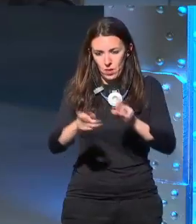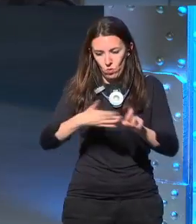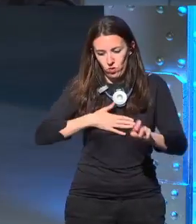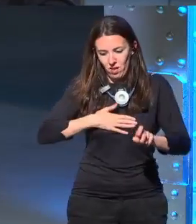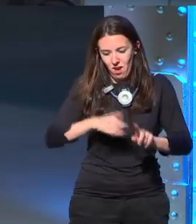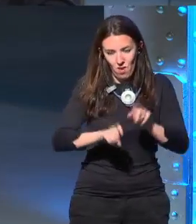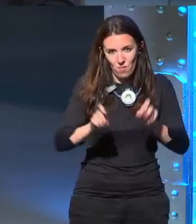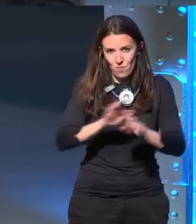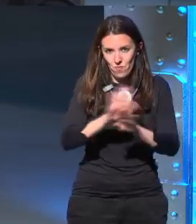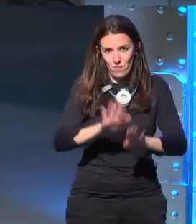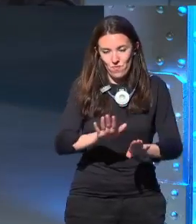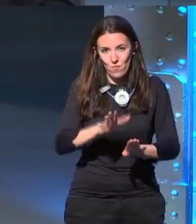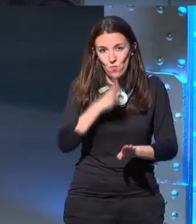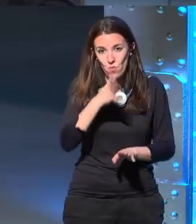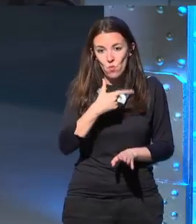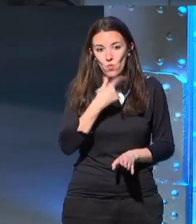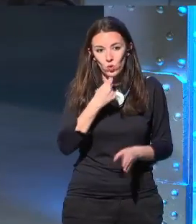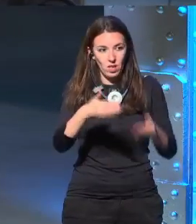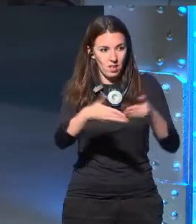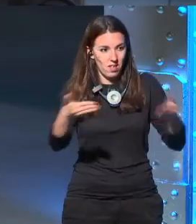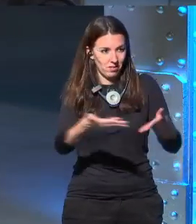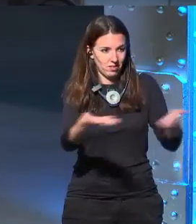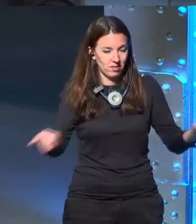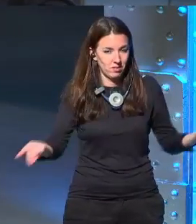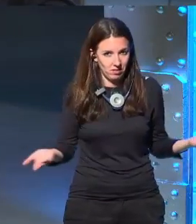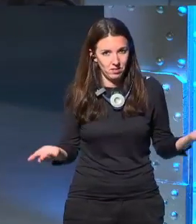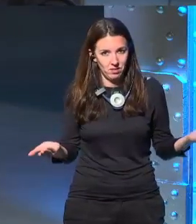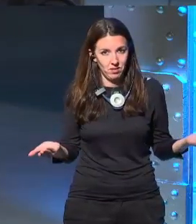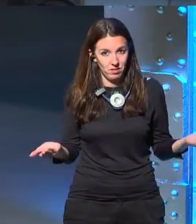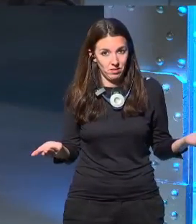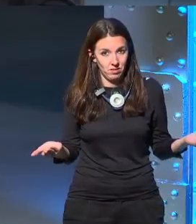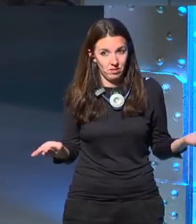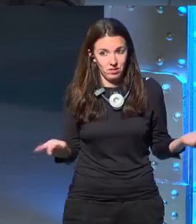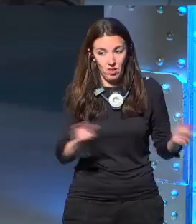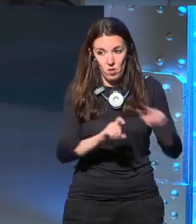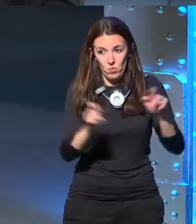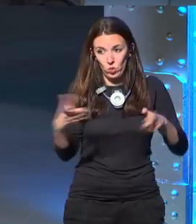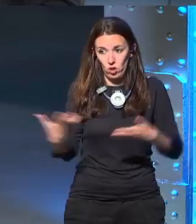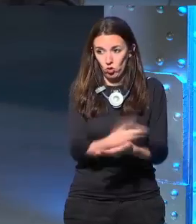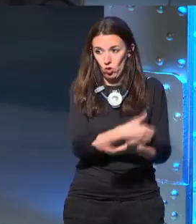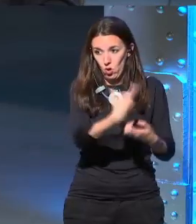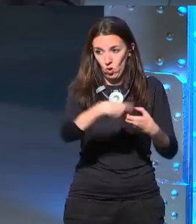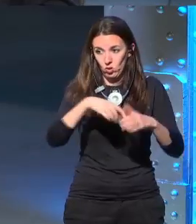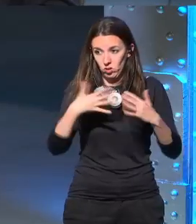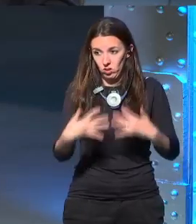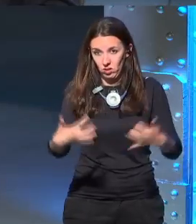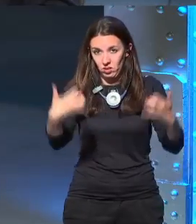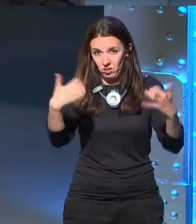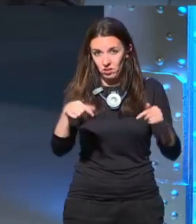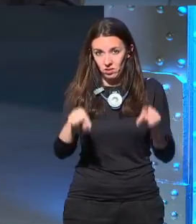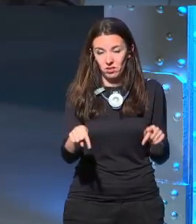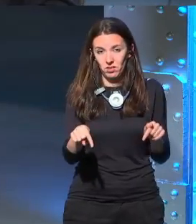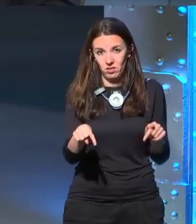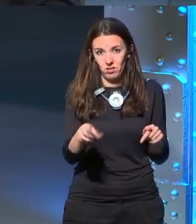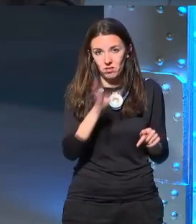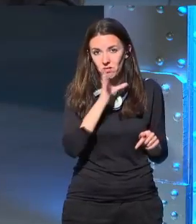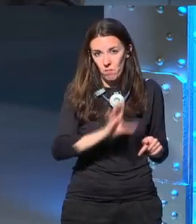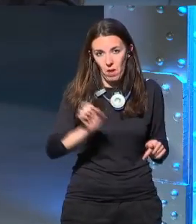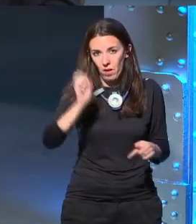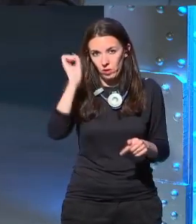Just one last question from my side, because I would like to open this Q&A session to all the